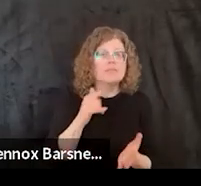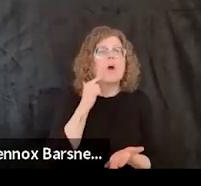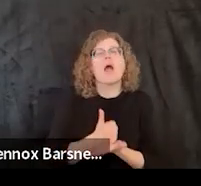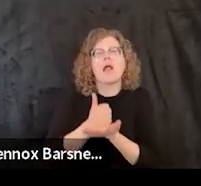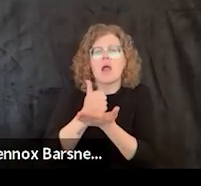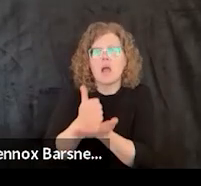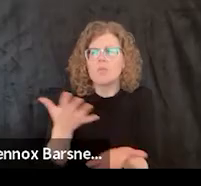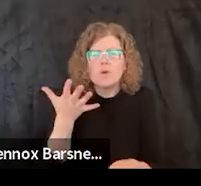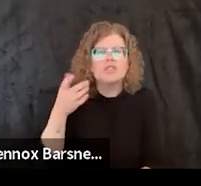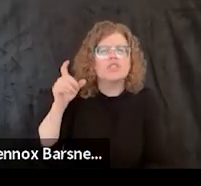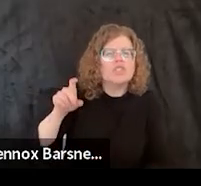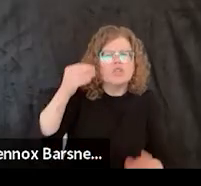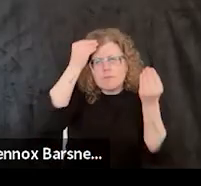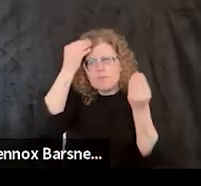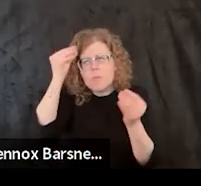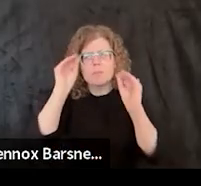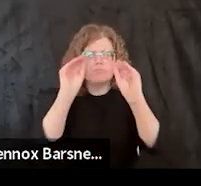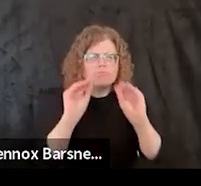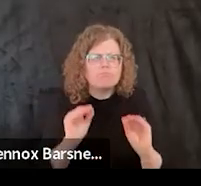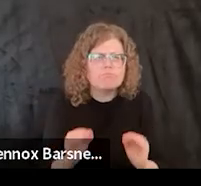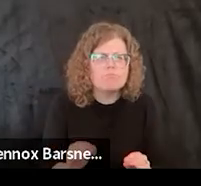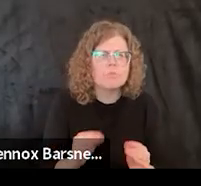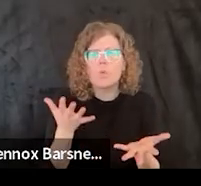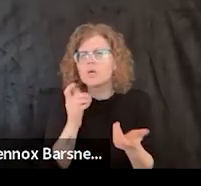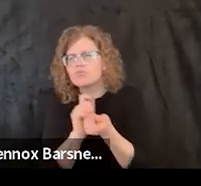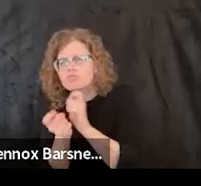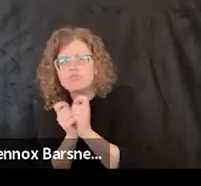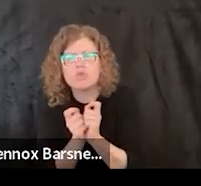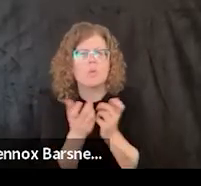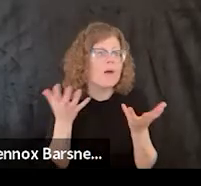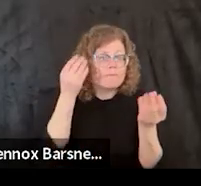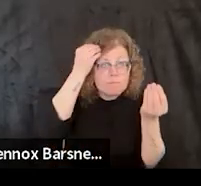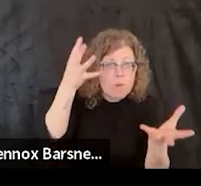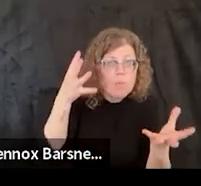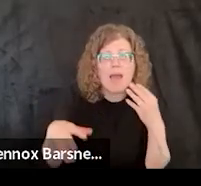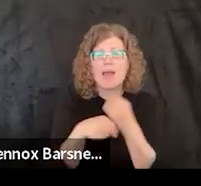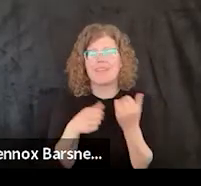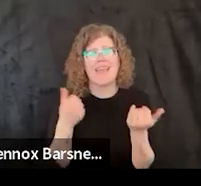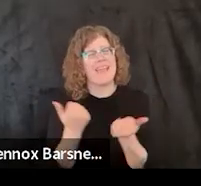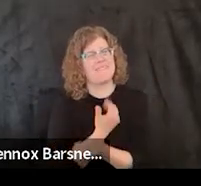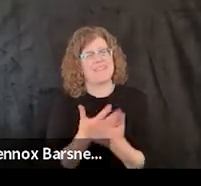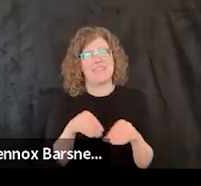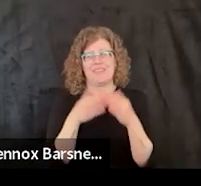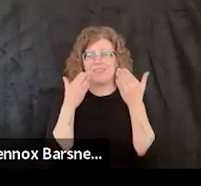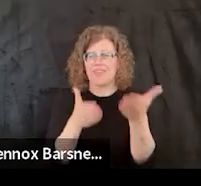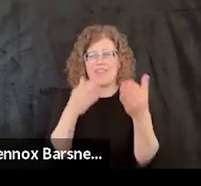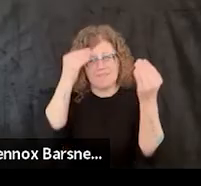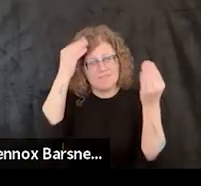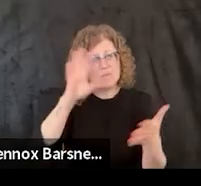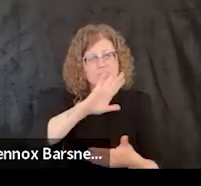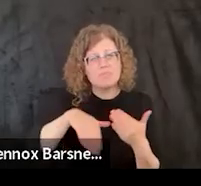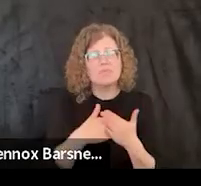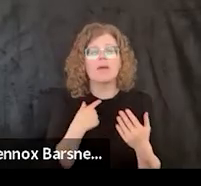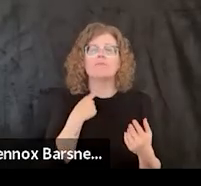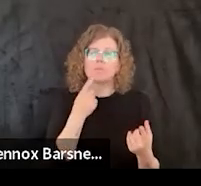changes, and where to find more information as needed. There will be multiple tabs for each part of the